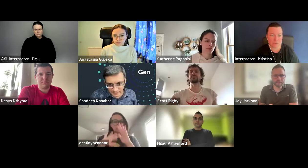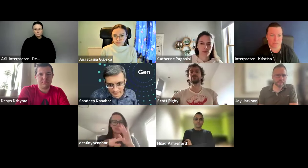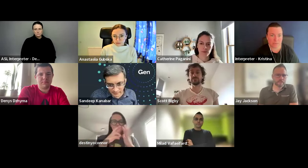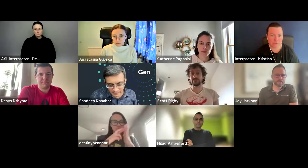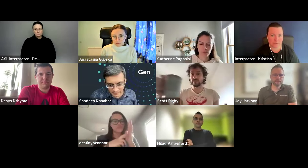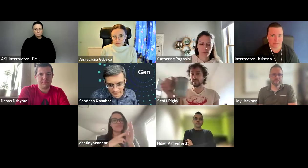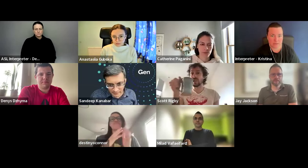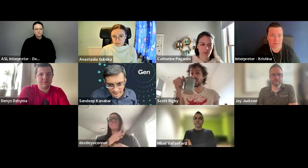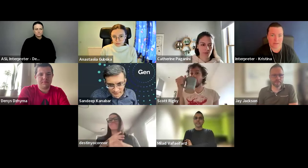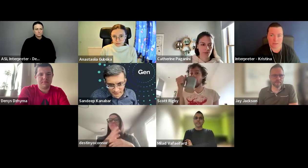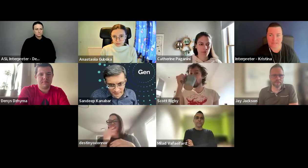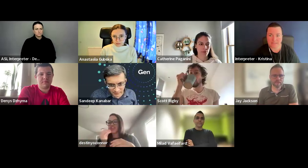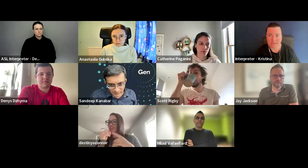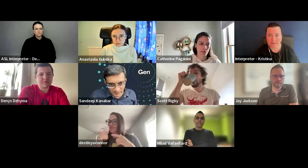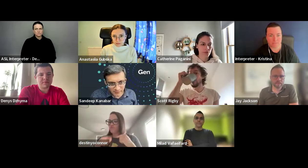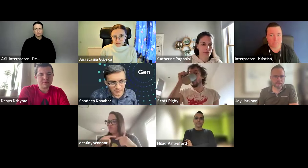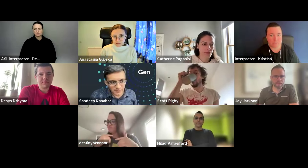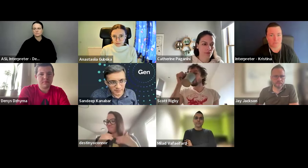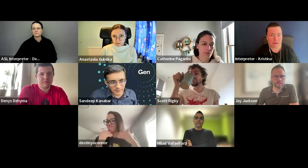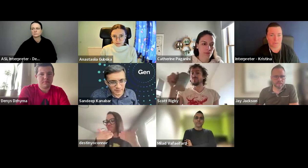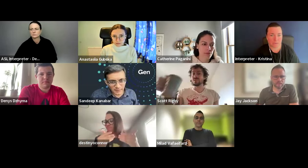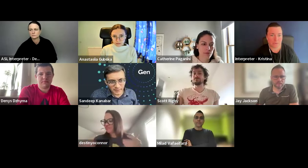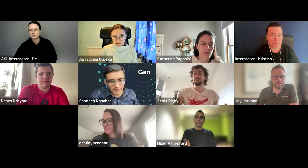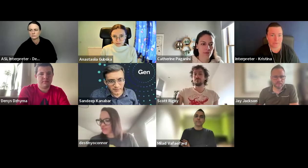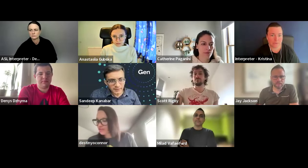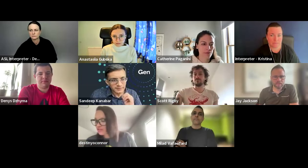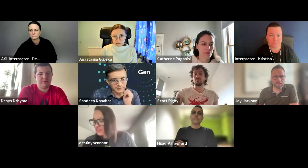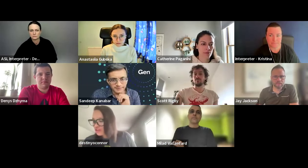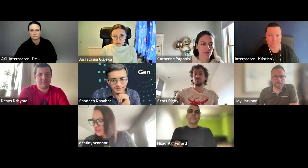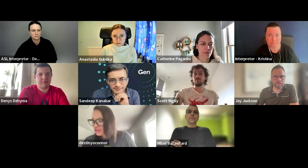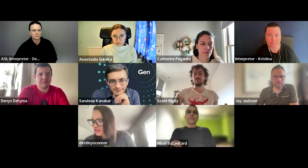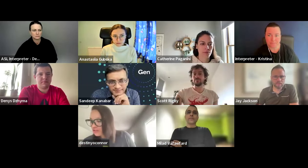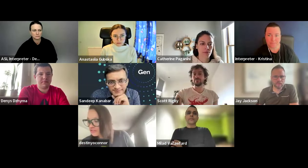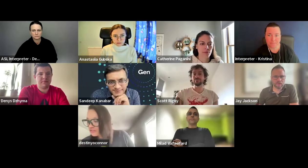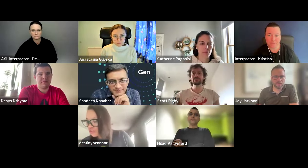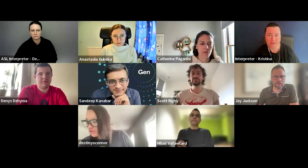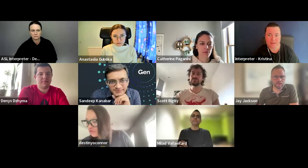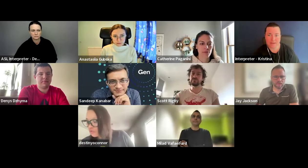respecting the rules, basic ground rules.